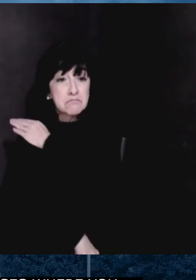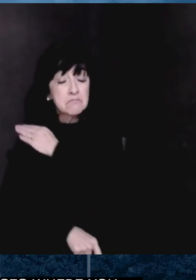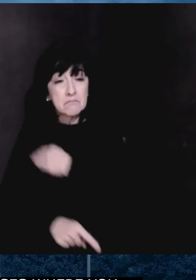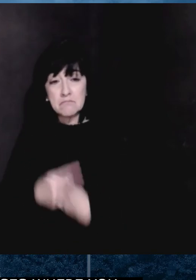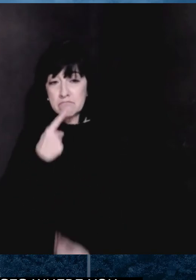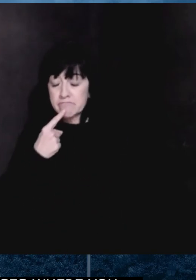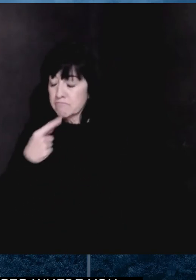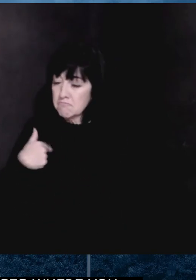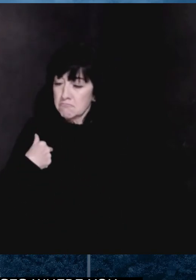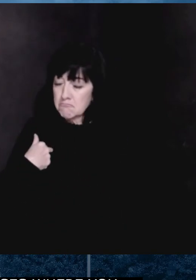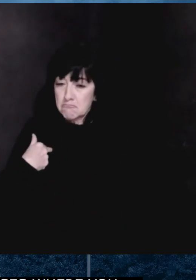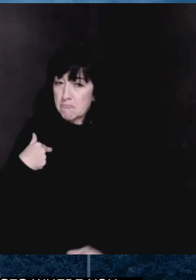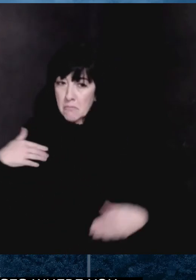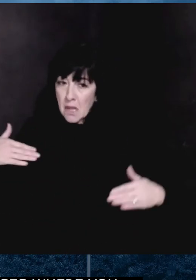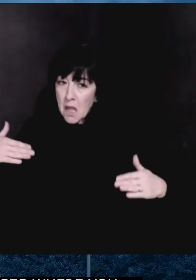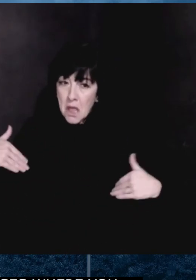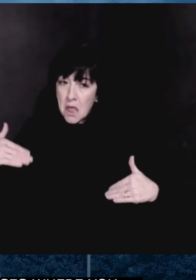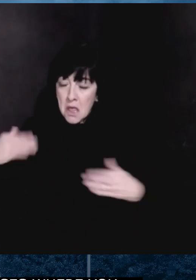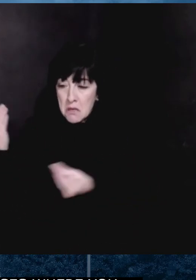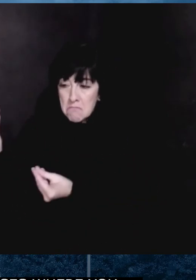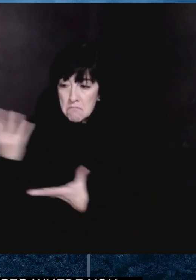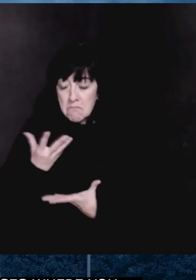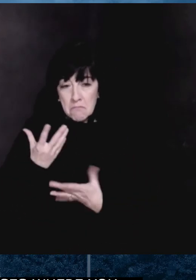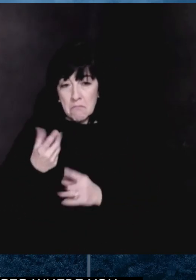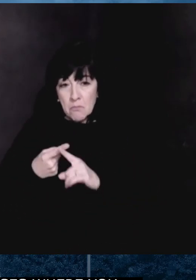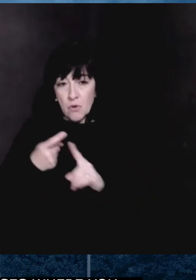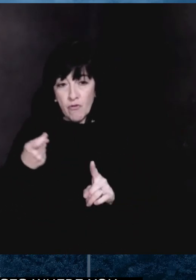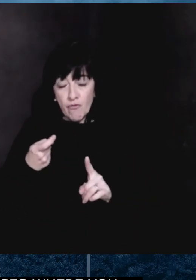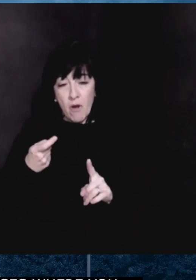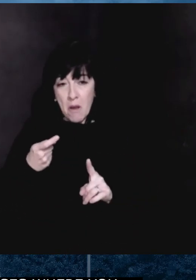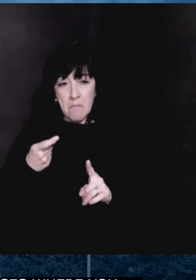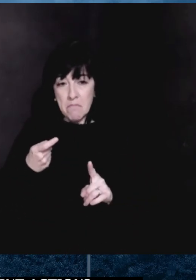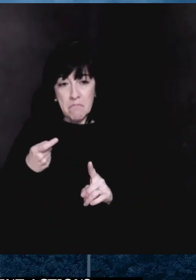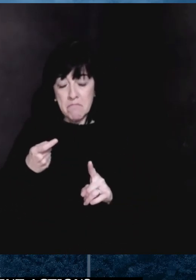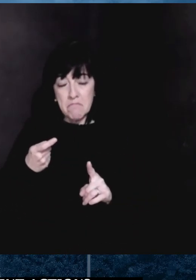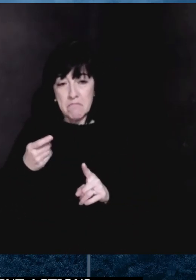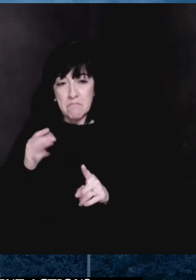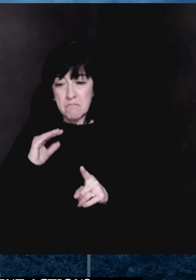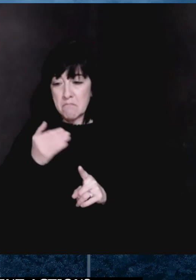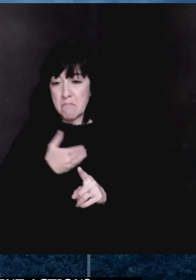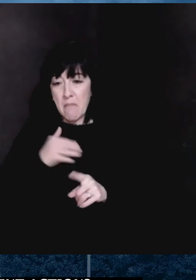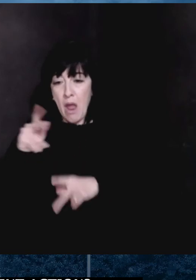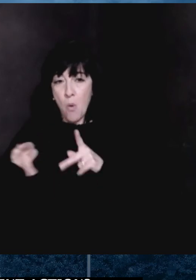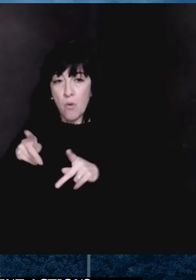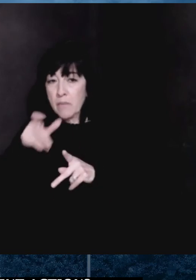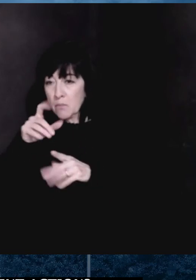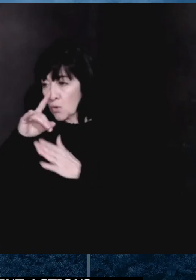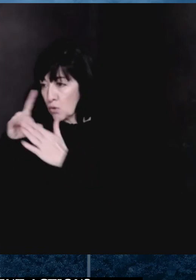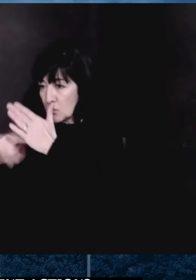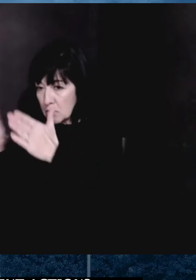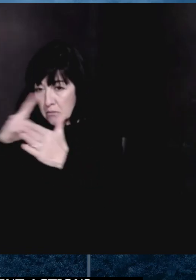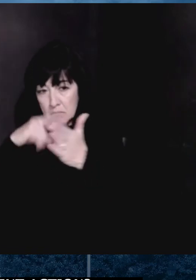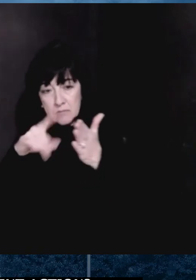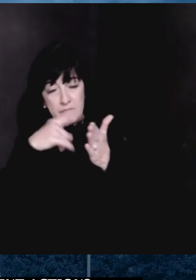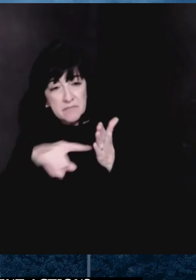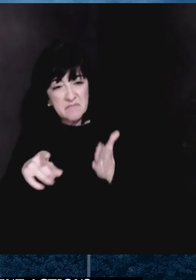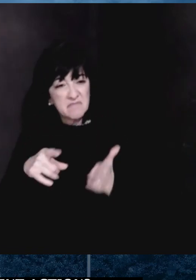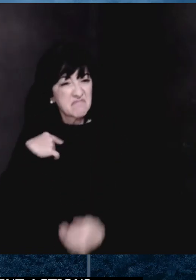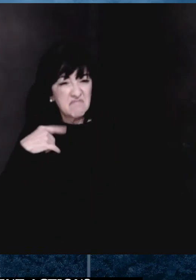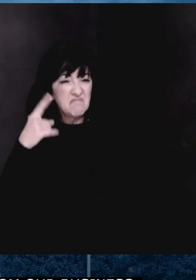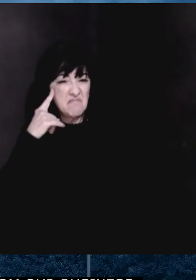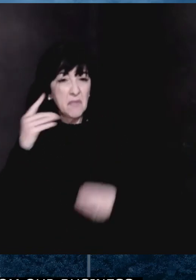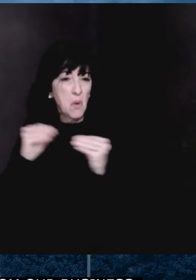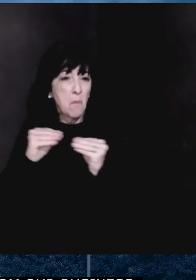enforcement folks on that question. My guess is, just on anecdotal kind of observations